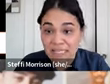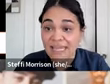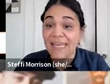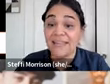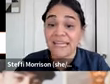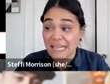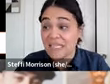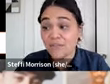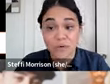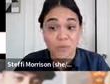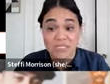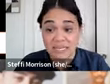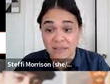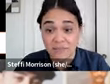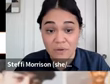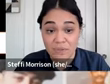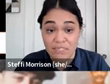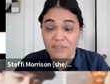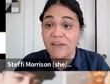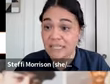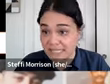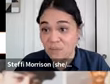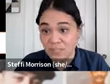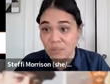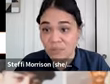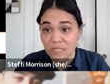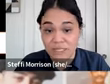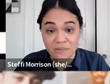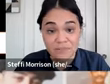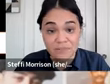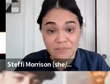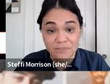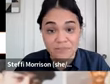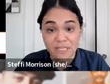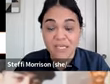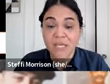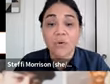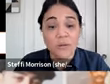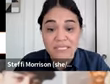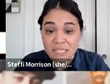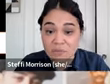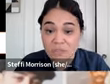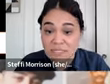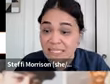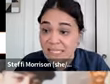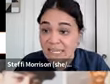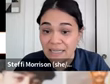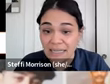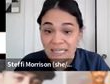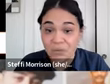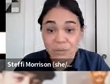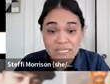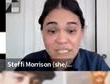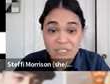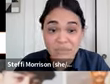and that 94% of those felt like this was a permanent shift. Qualitative results indicate